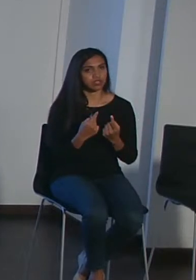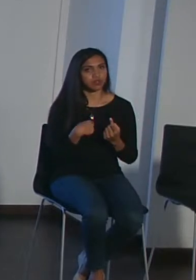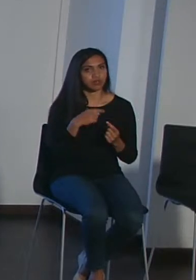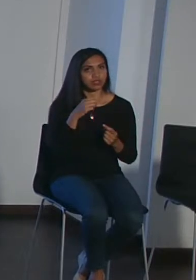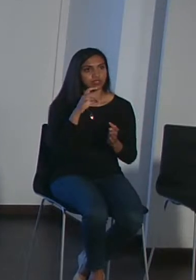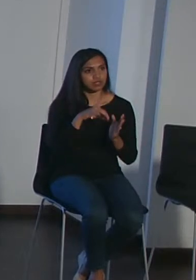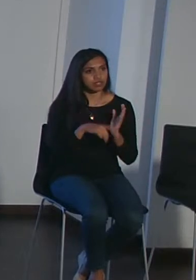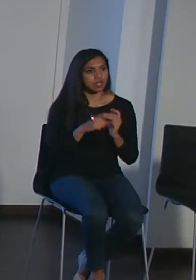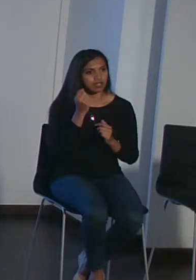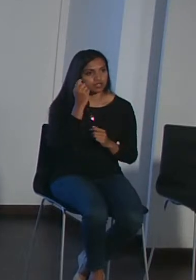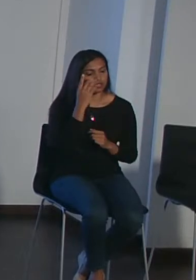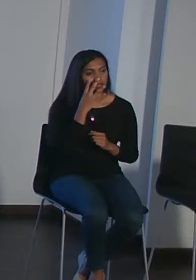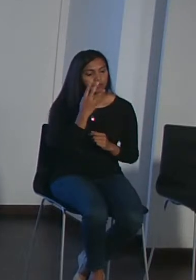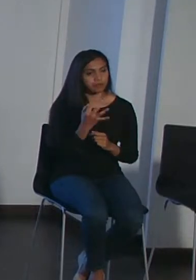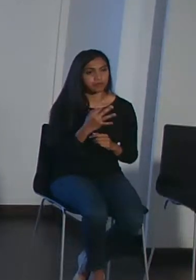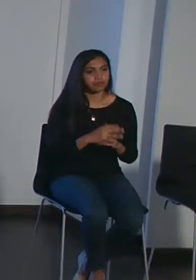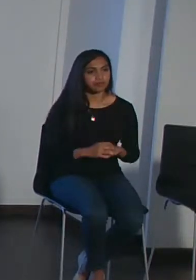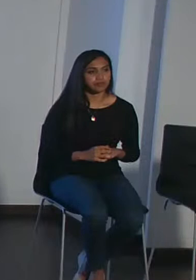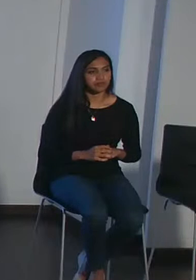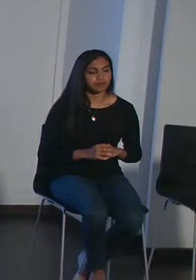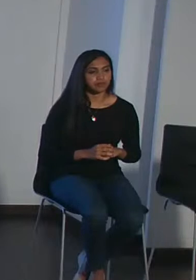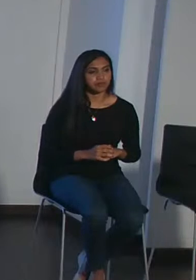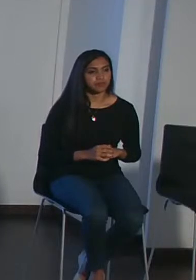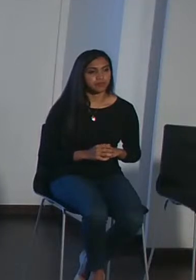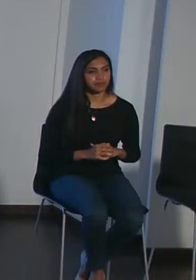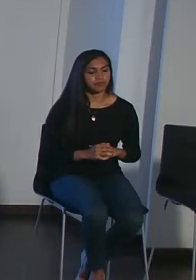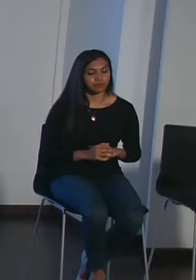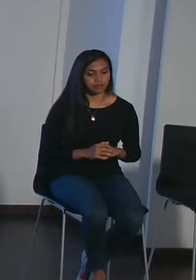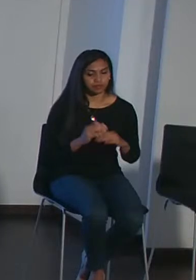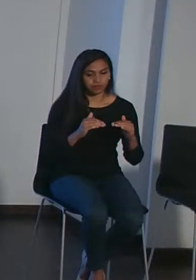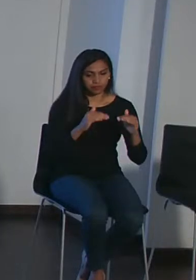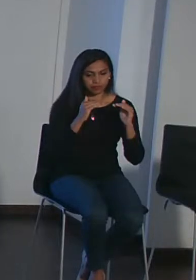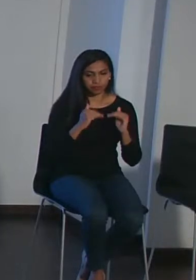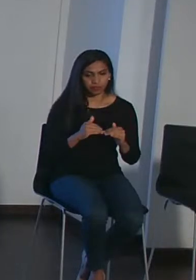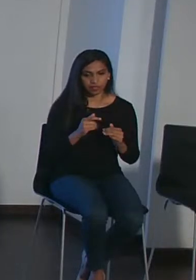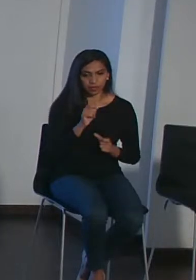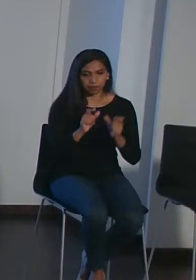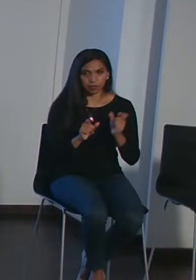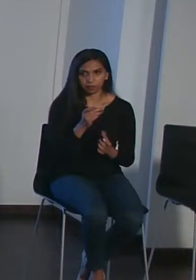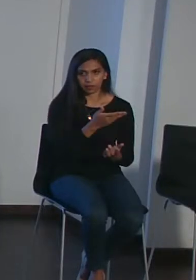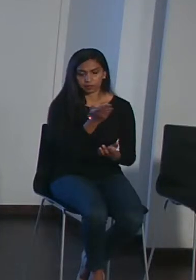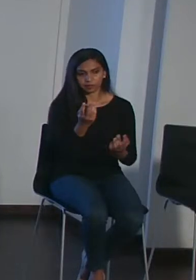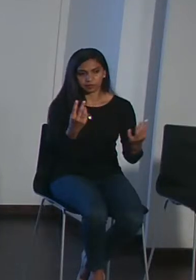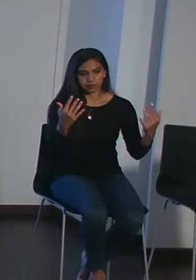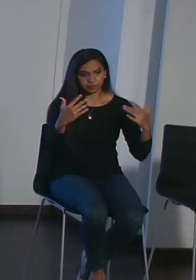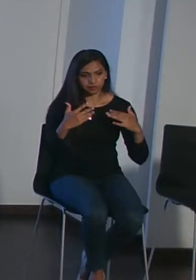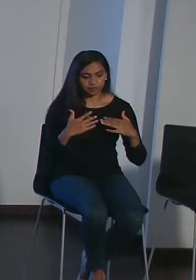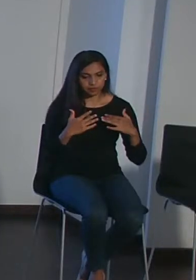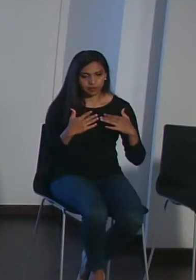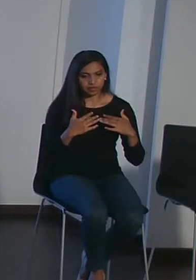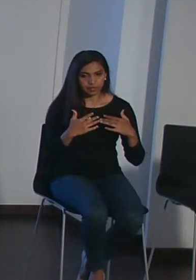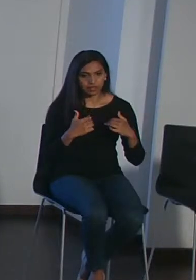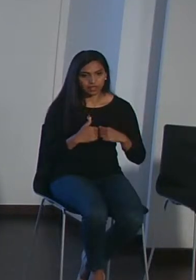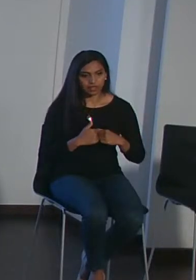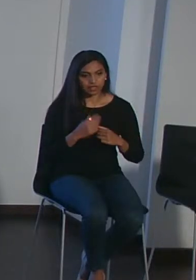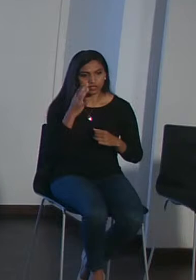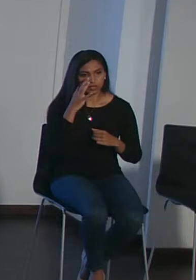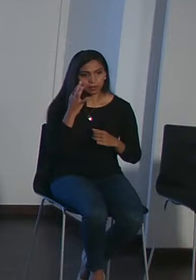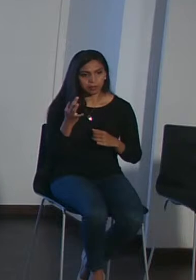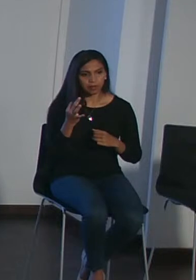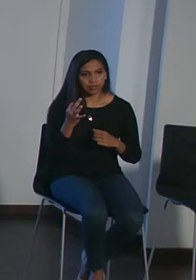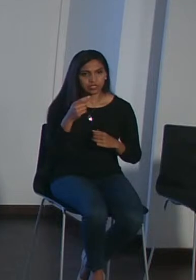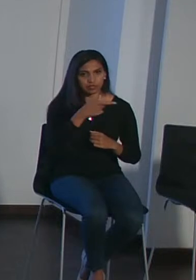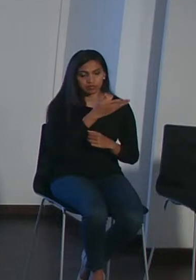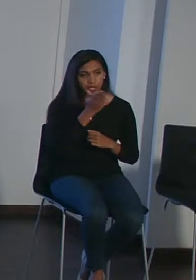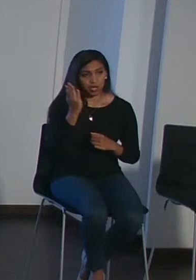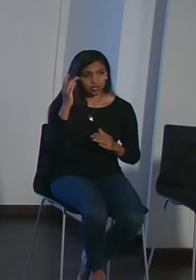is. Um, Coming to audiences, I feel it's also important to